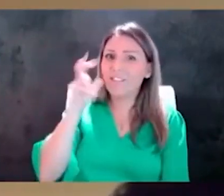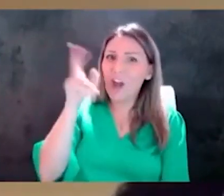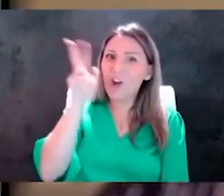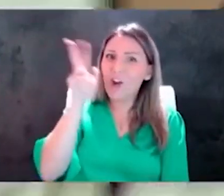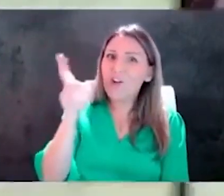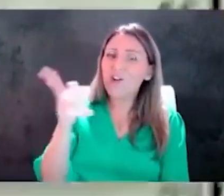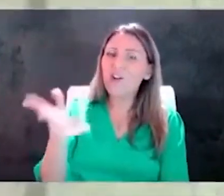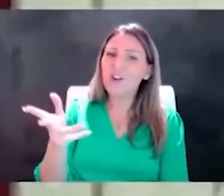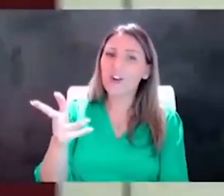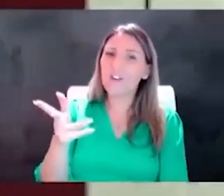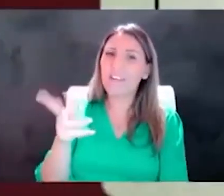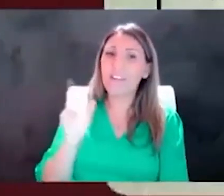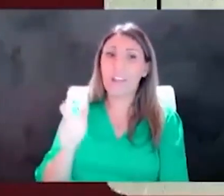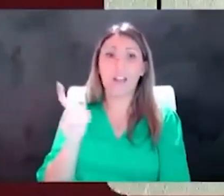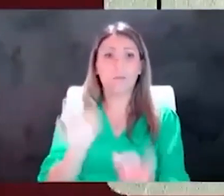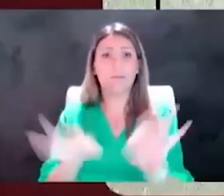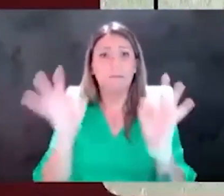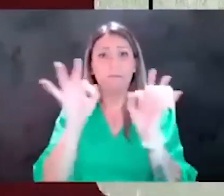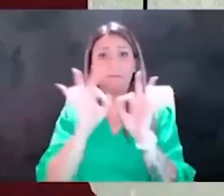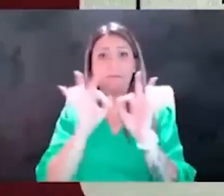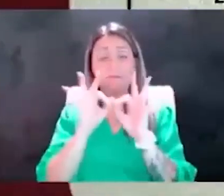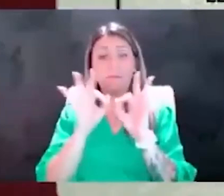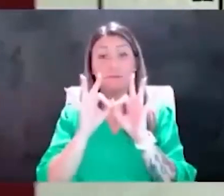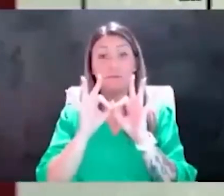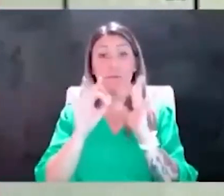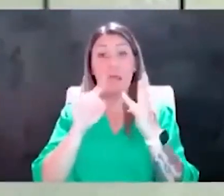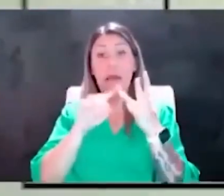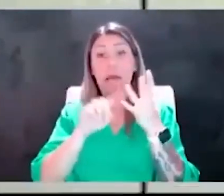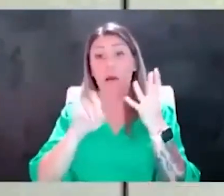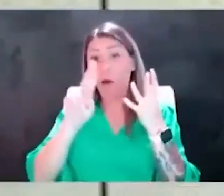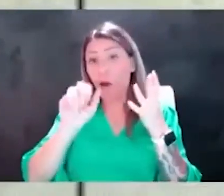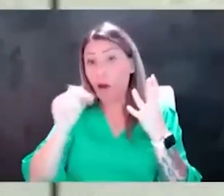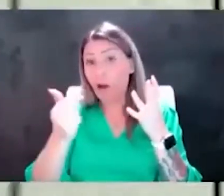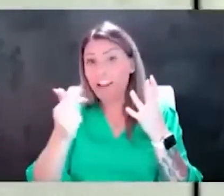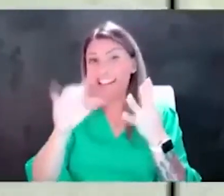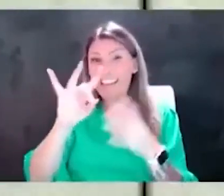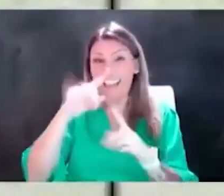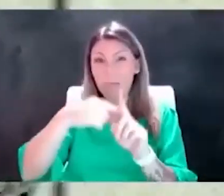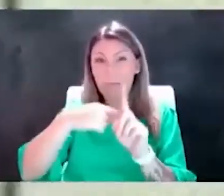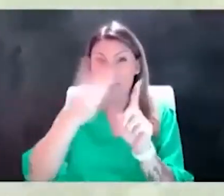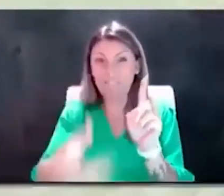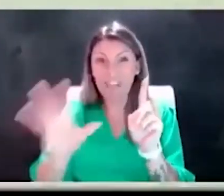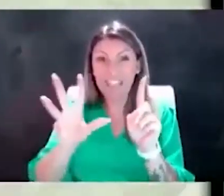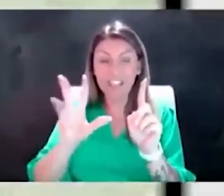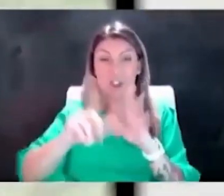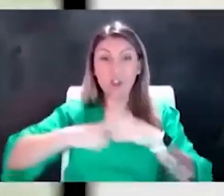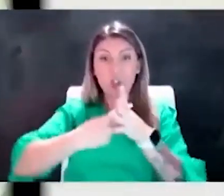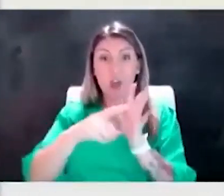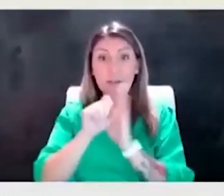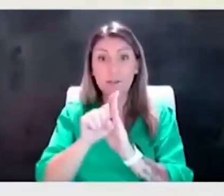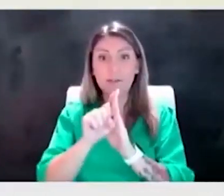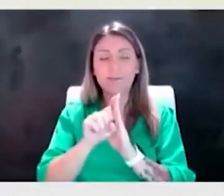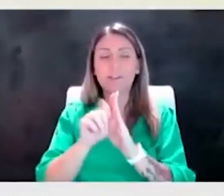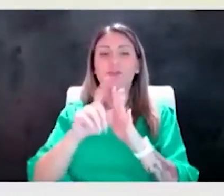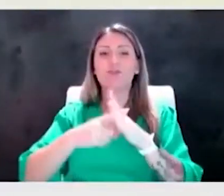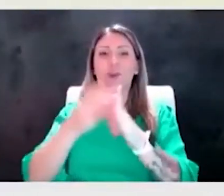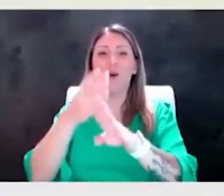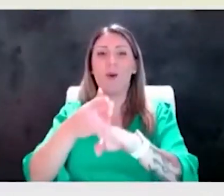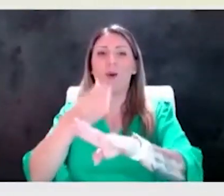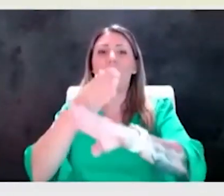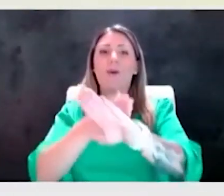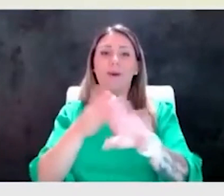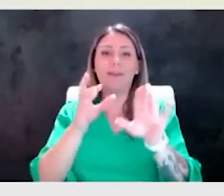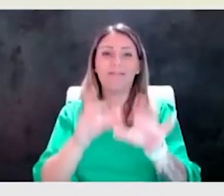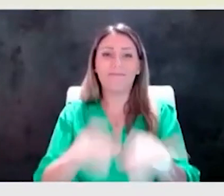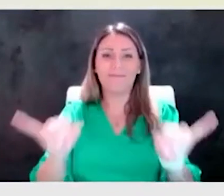really big. Finally, by late August, 8 months after her initial symptoms, Mikayla started improving consistently. So what would